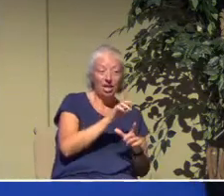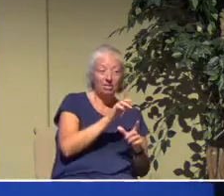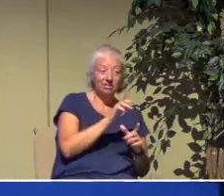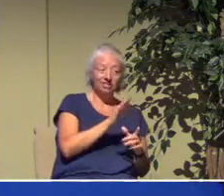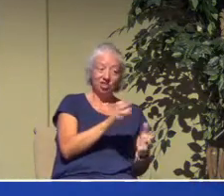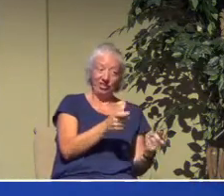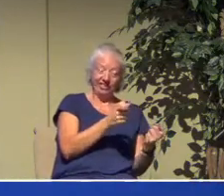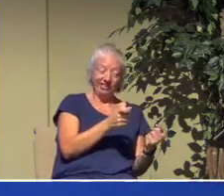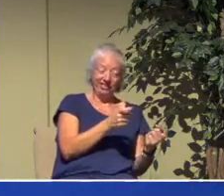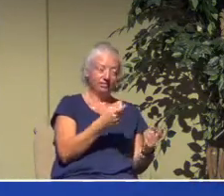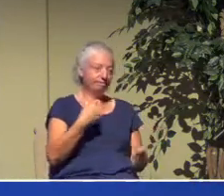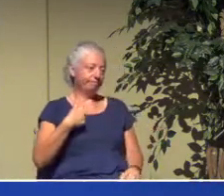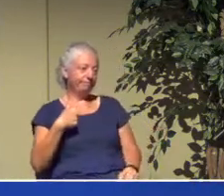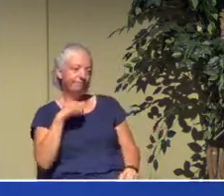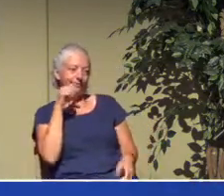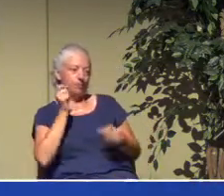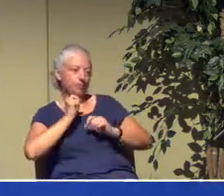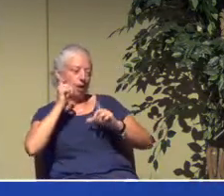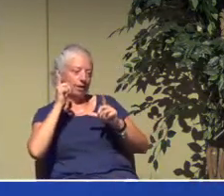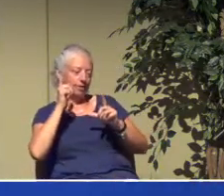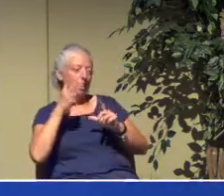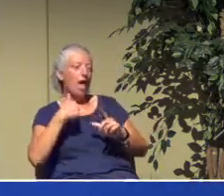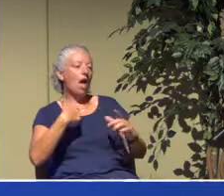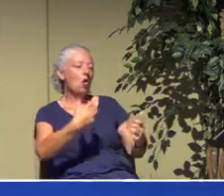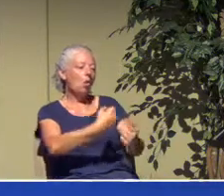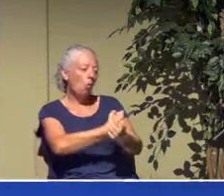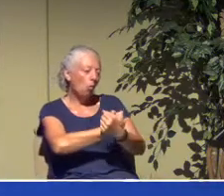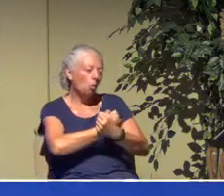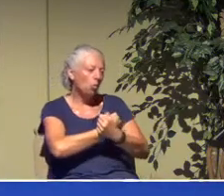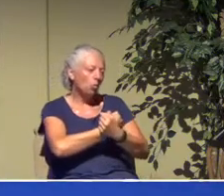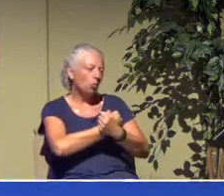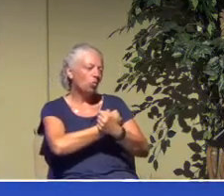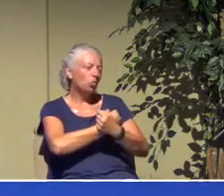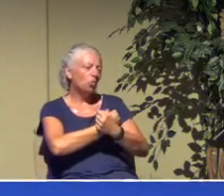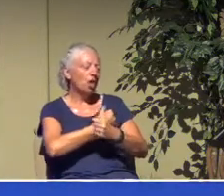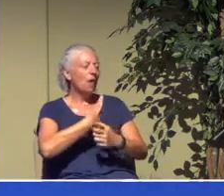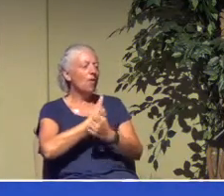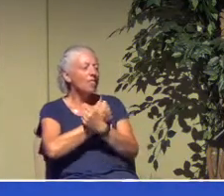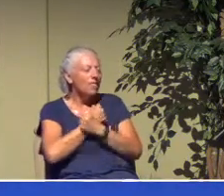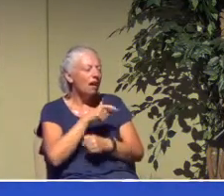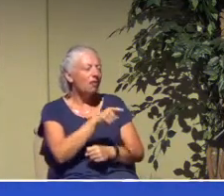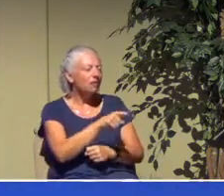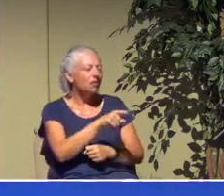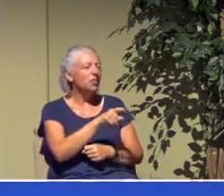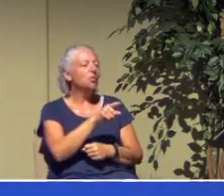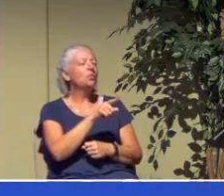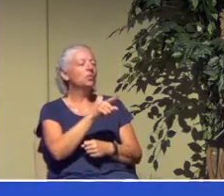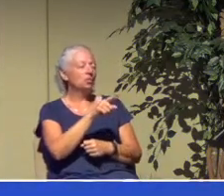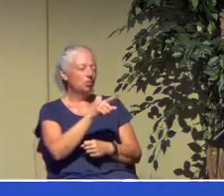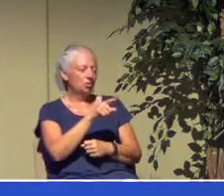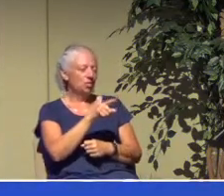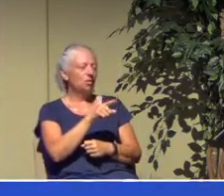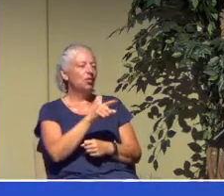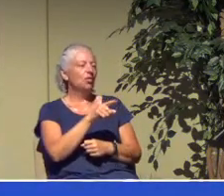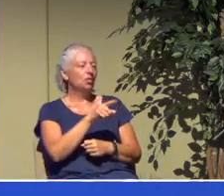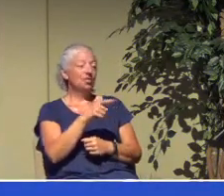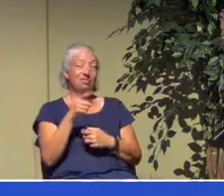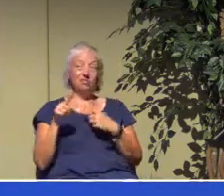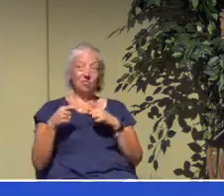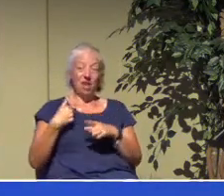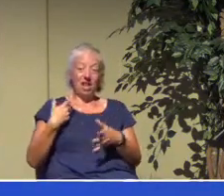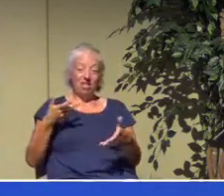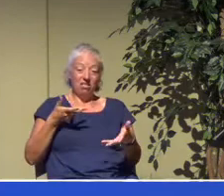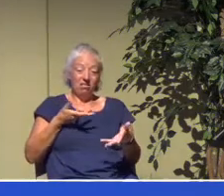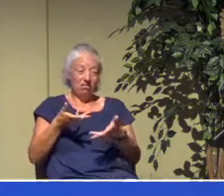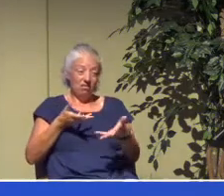not. And I will hold you, and I will love you within that context. And when I deal with the